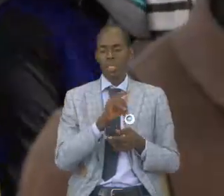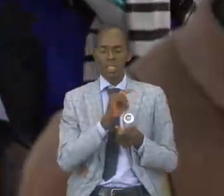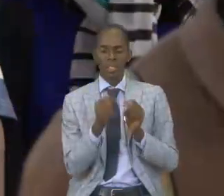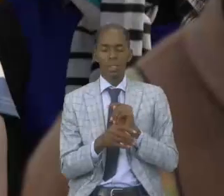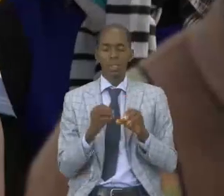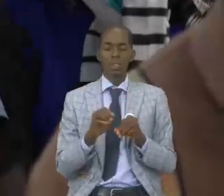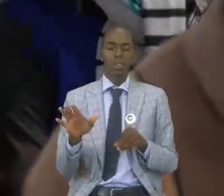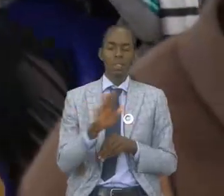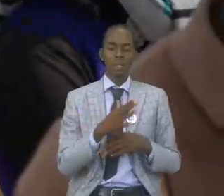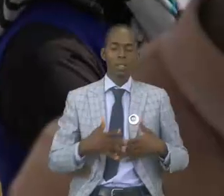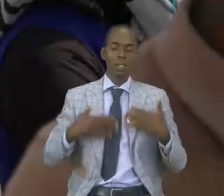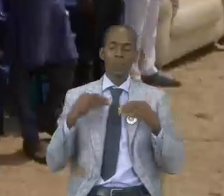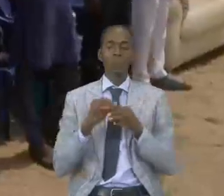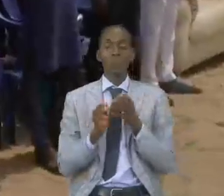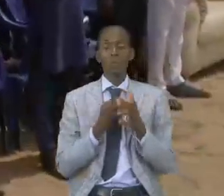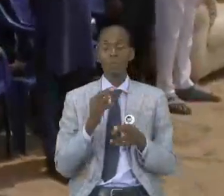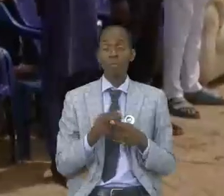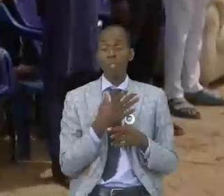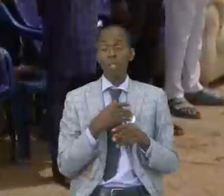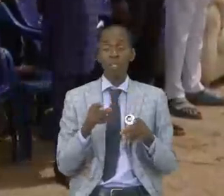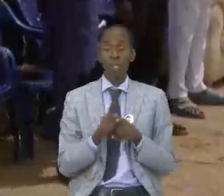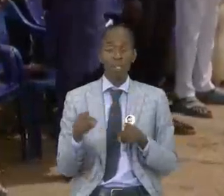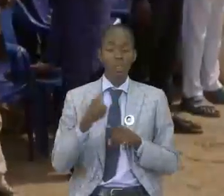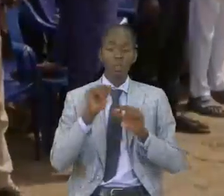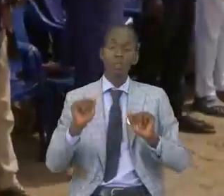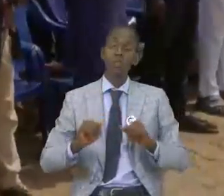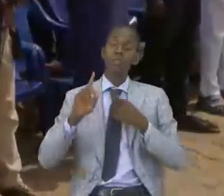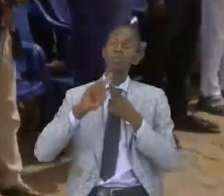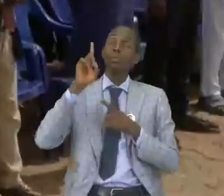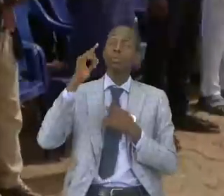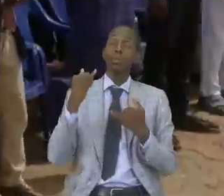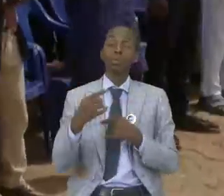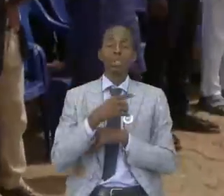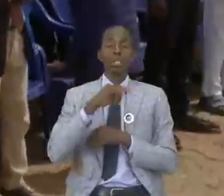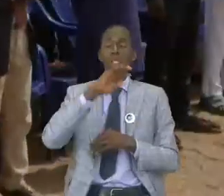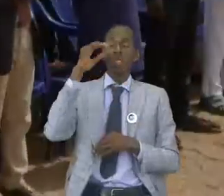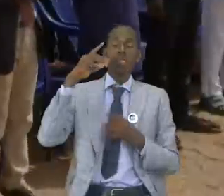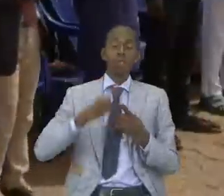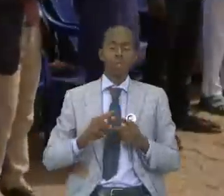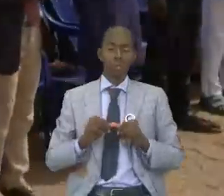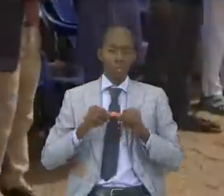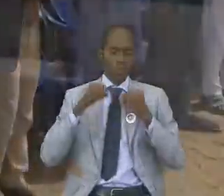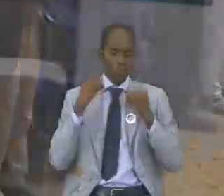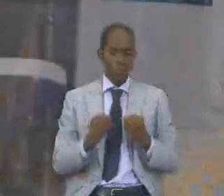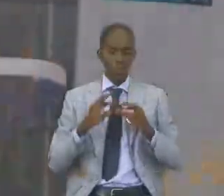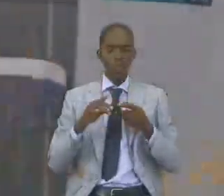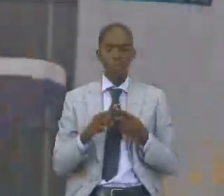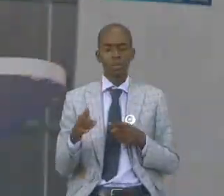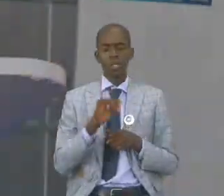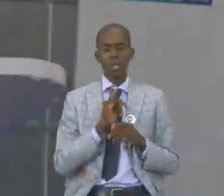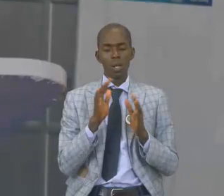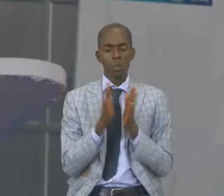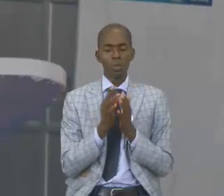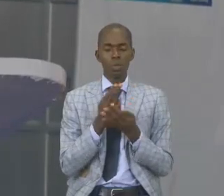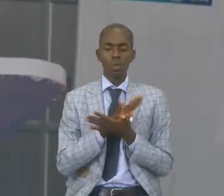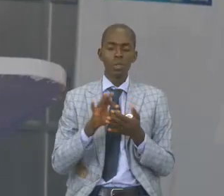Jesus' name. And as they are surrendering today, the grace to remain steadfast, you will grant unto them. I pray the Holy Spirit will witness